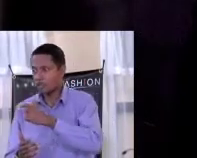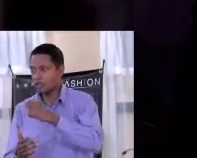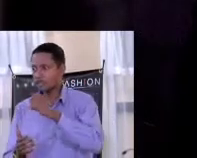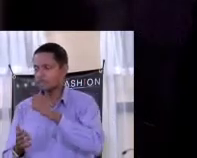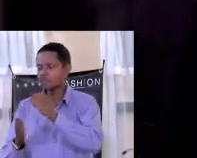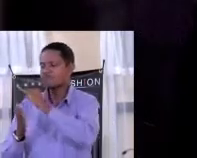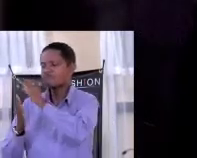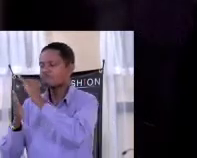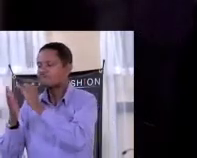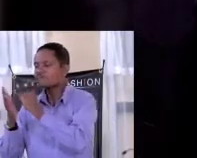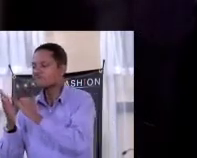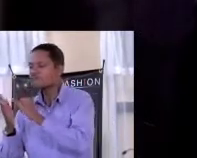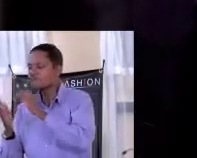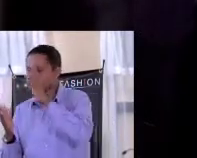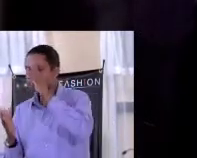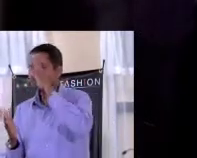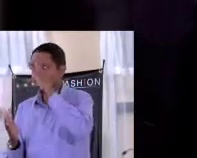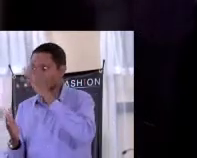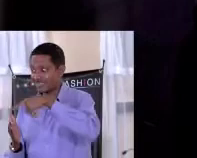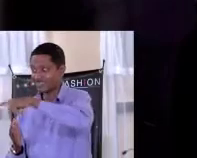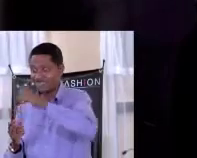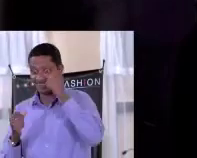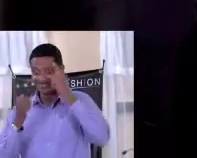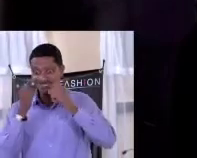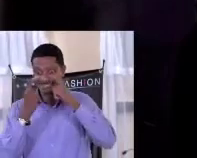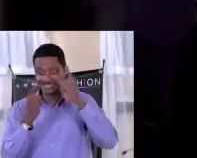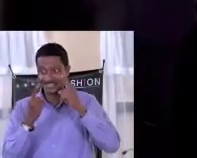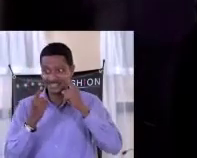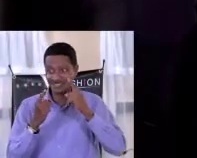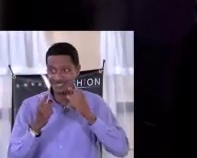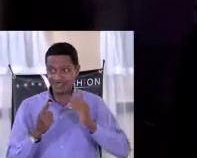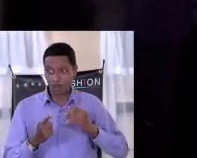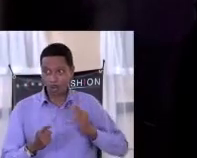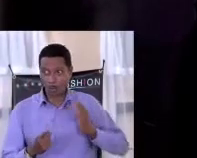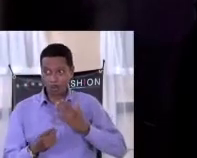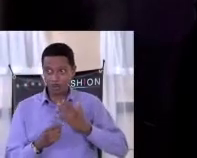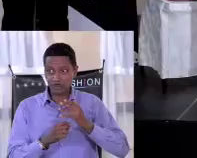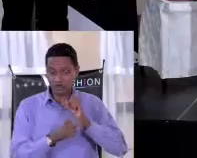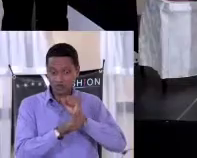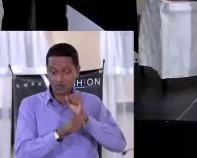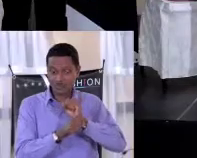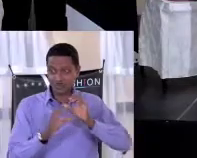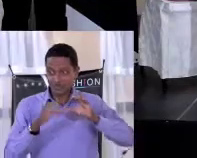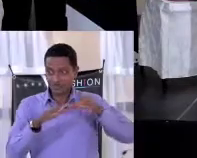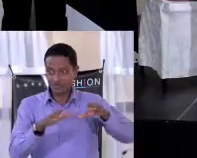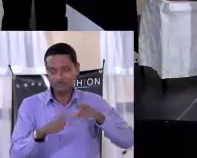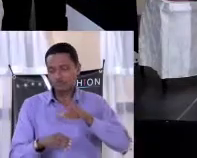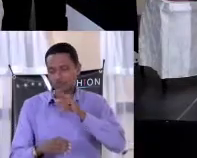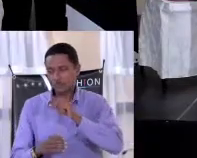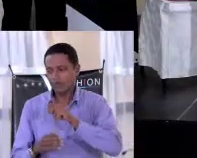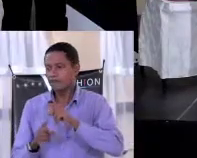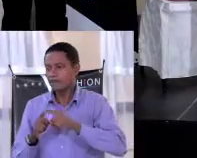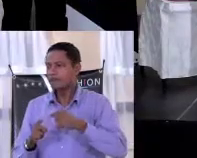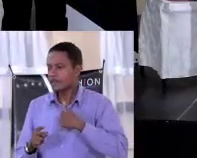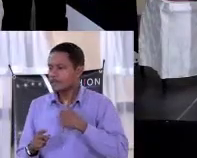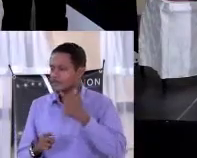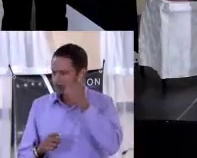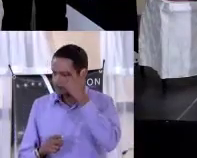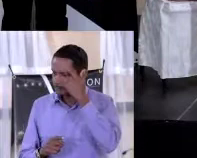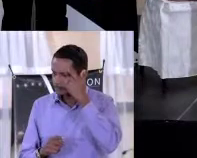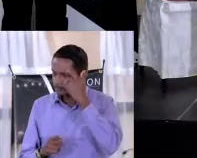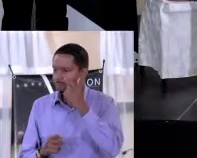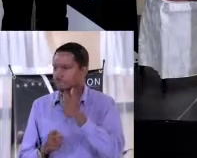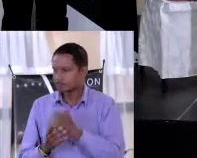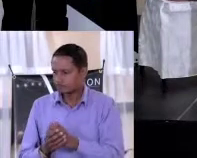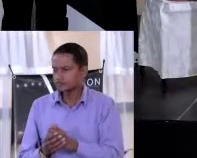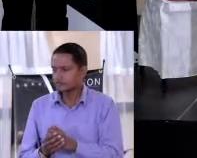to be part of this Caribbean movement. But I feel that branding internationally, for